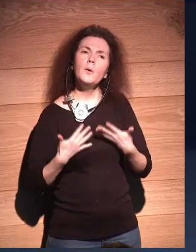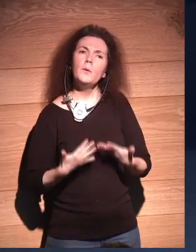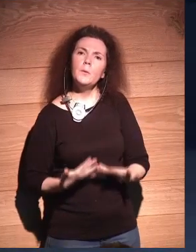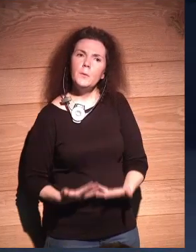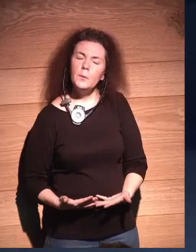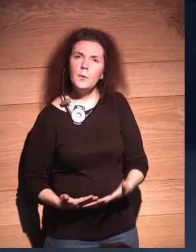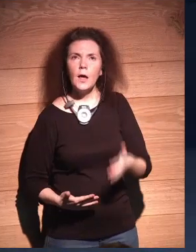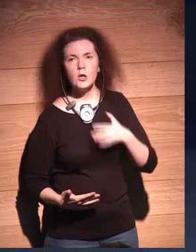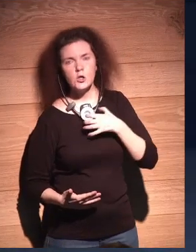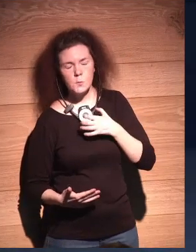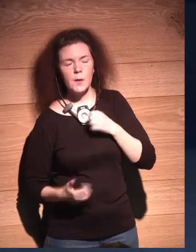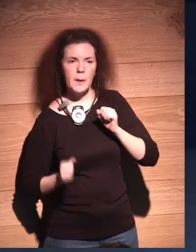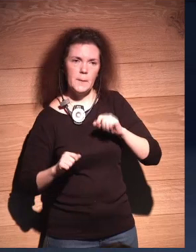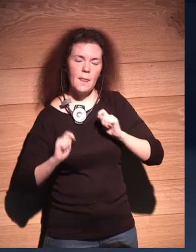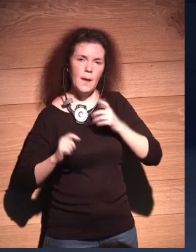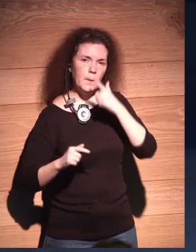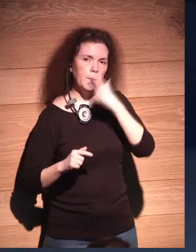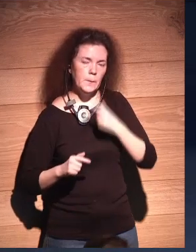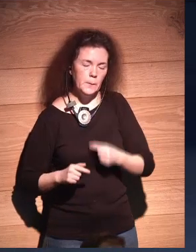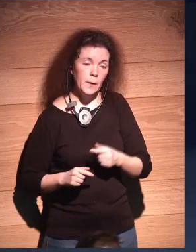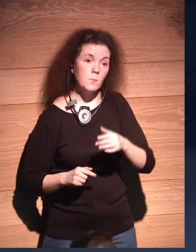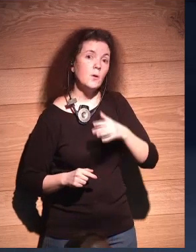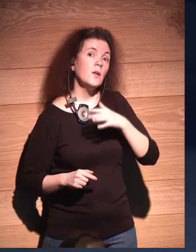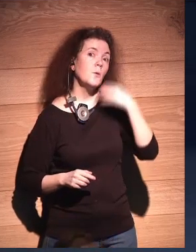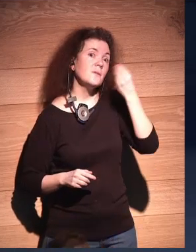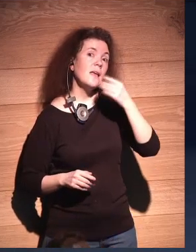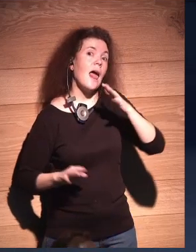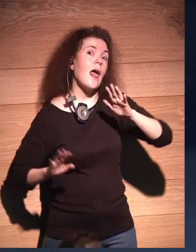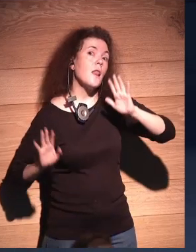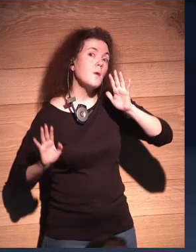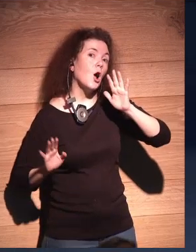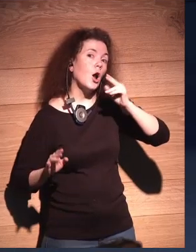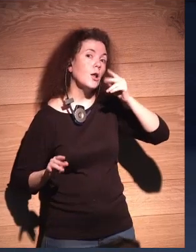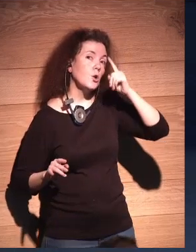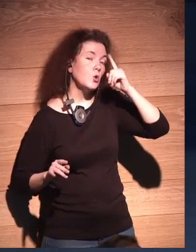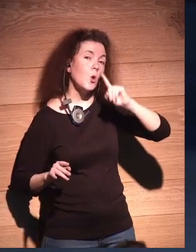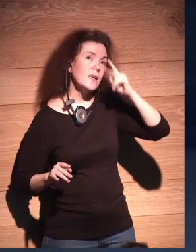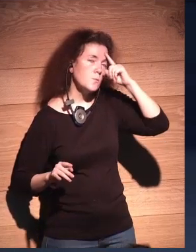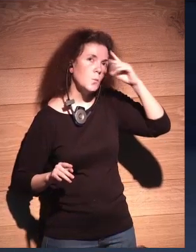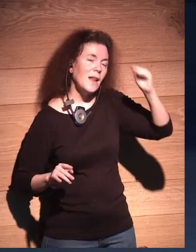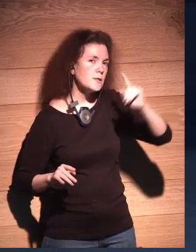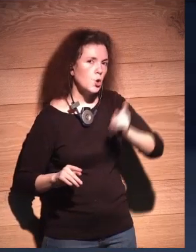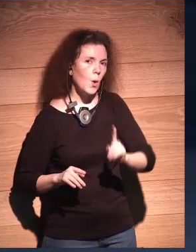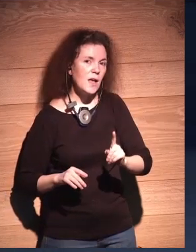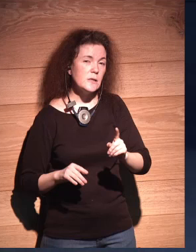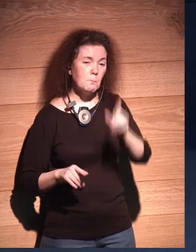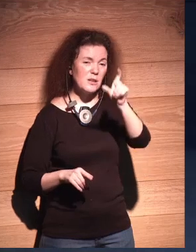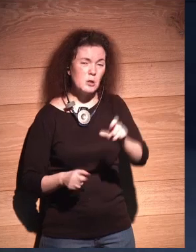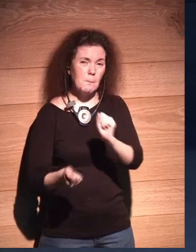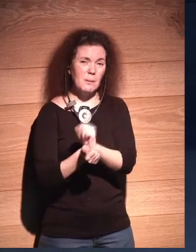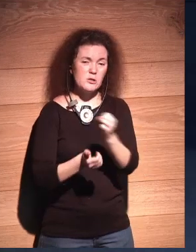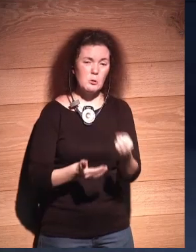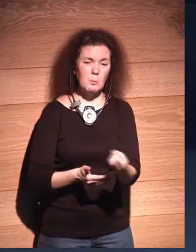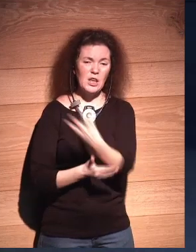the smartest thing to beam a prisoner, a killer, and put him in a church and an apps in